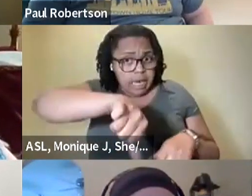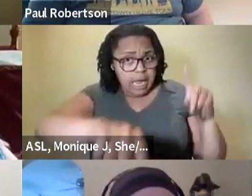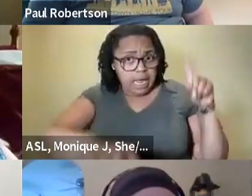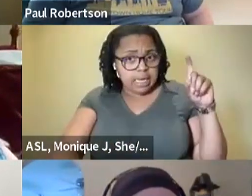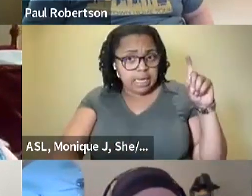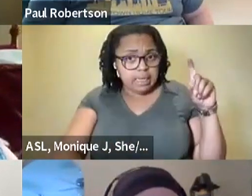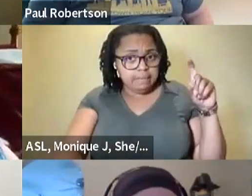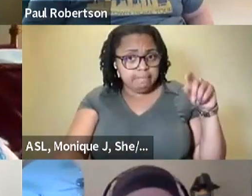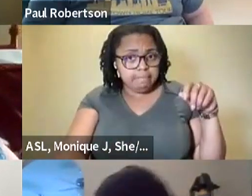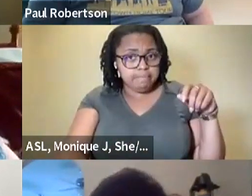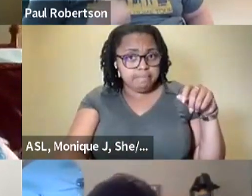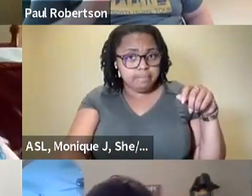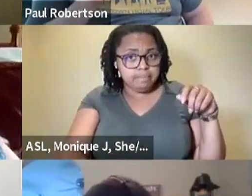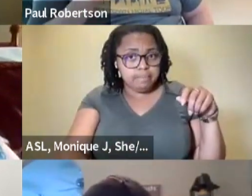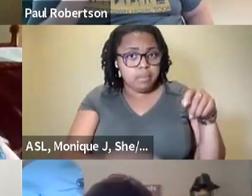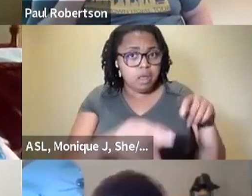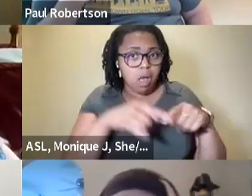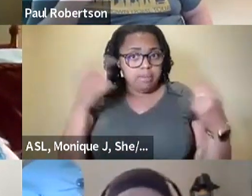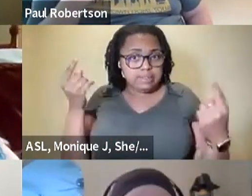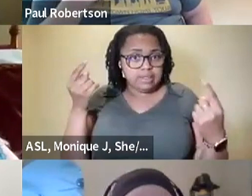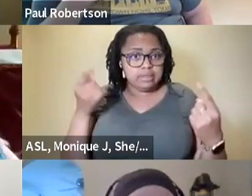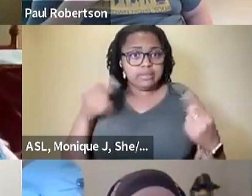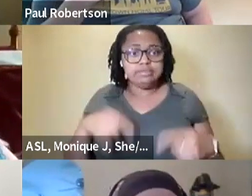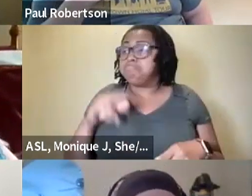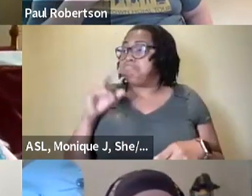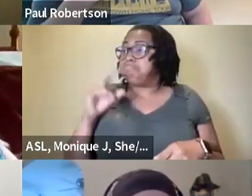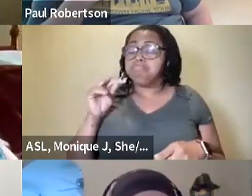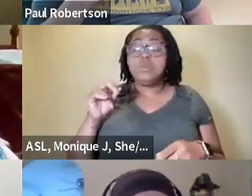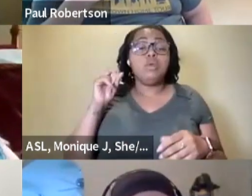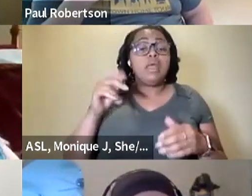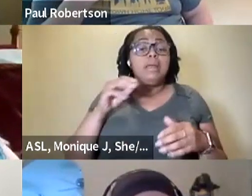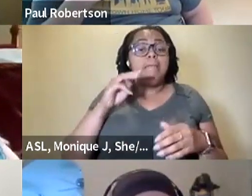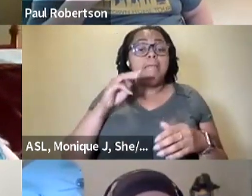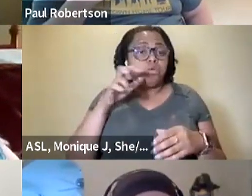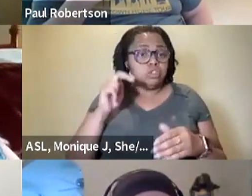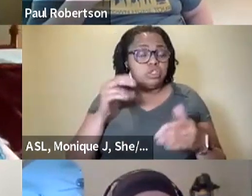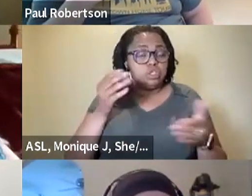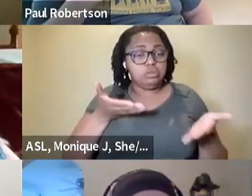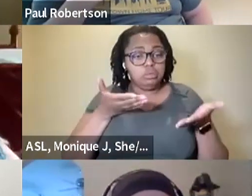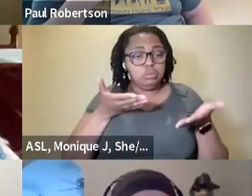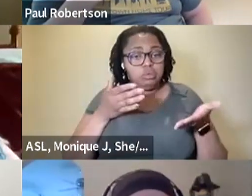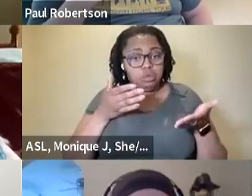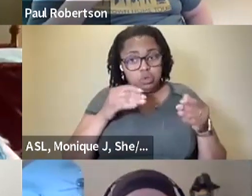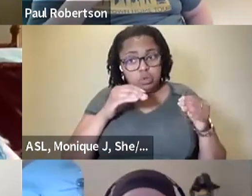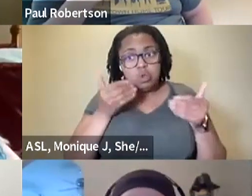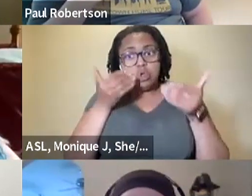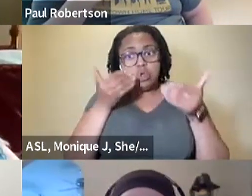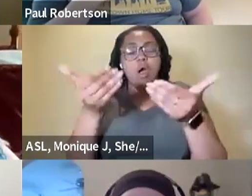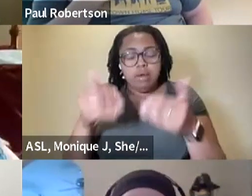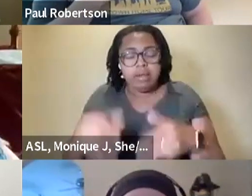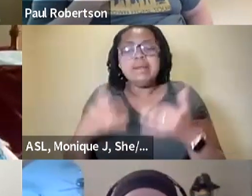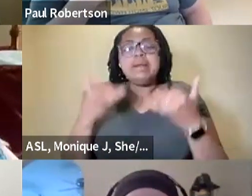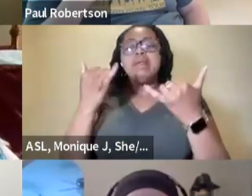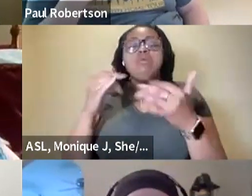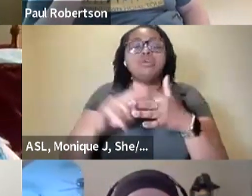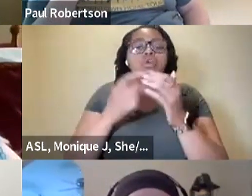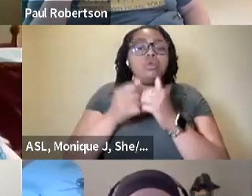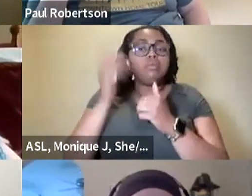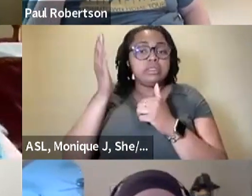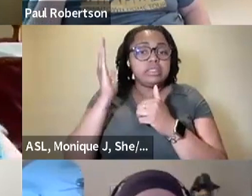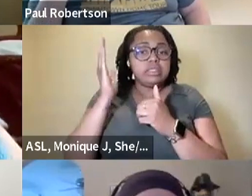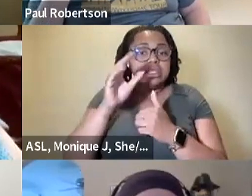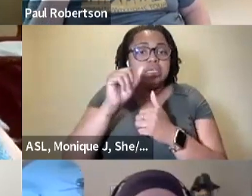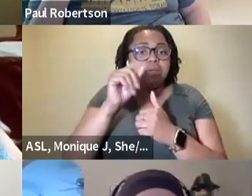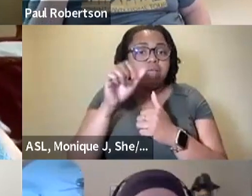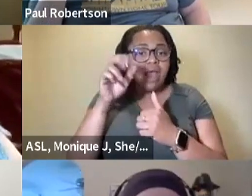No? All right. Motion carried. Looks like we're going to be moving right into our presentation. Today we have Adam